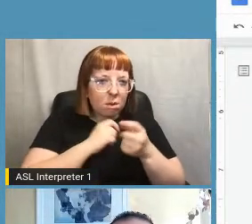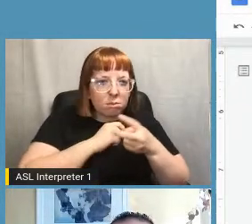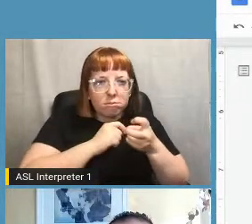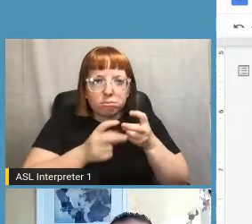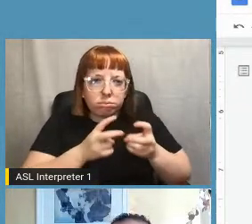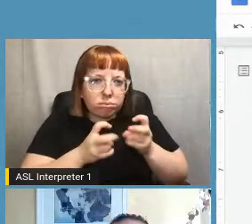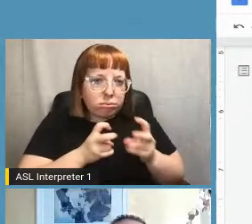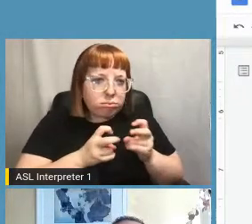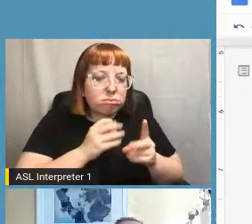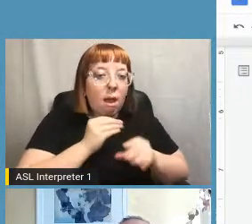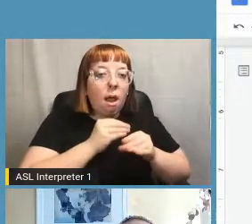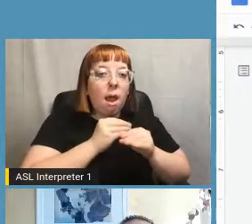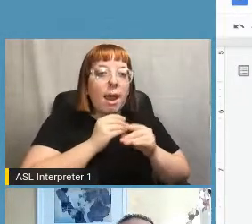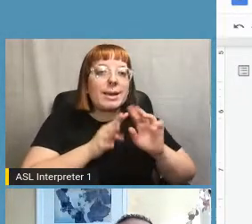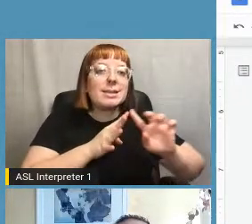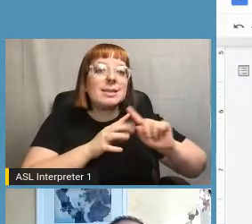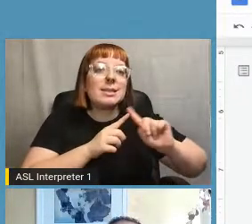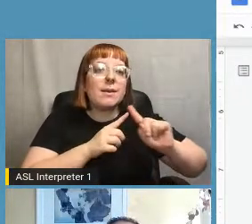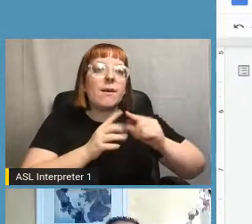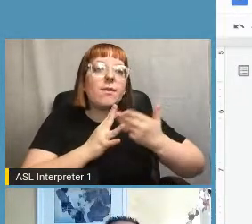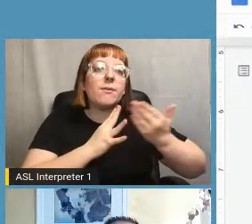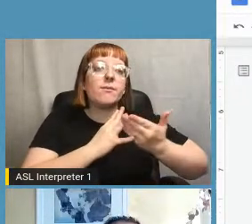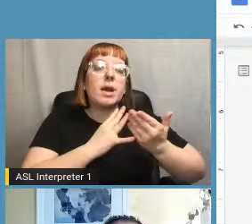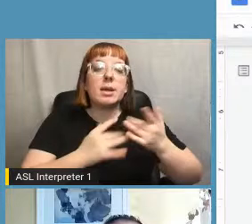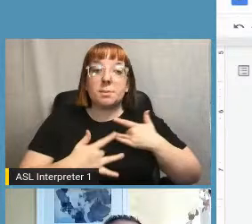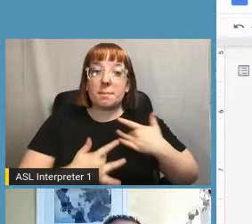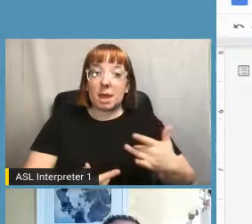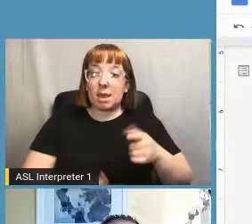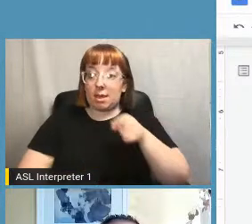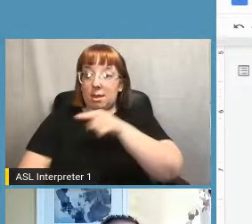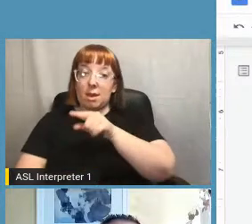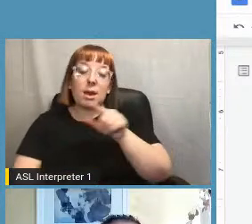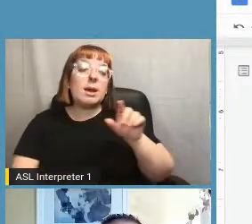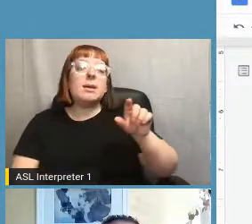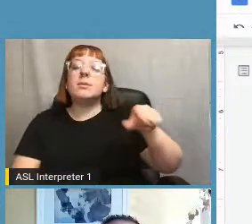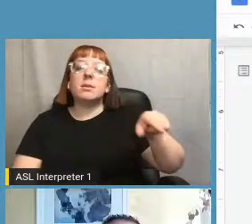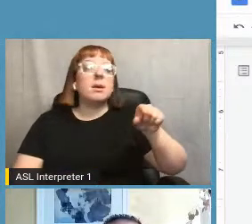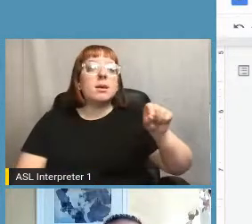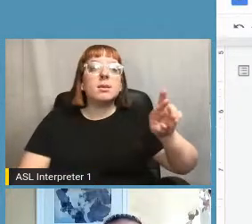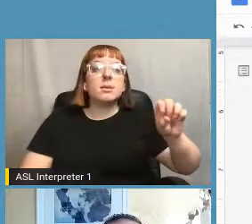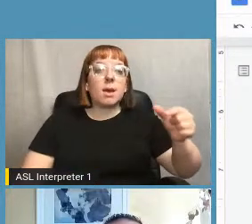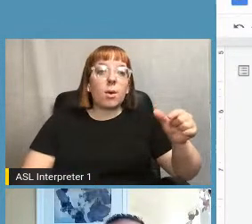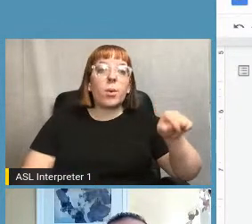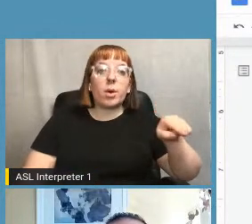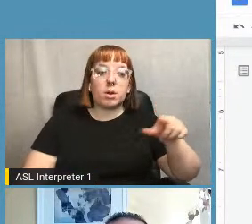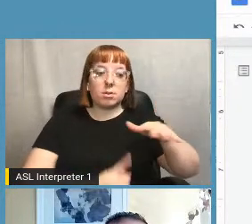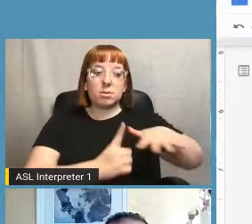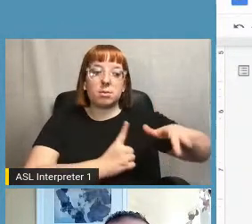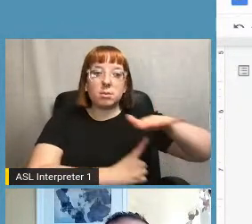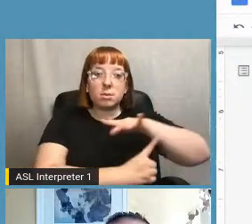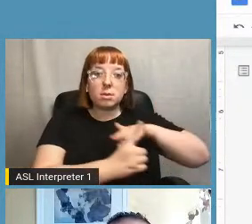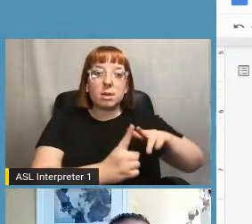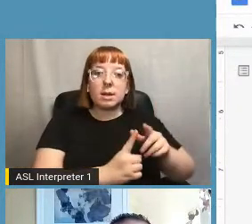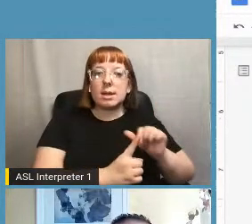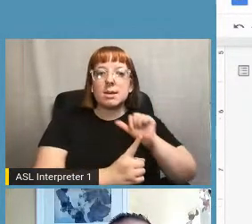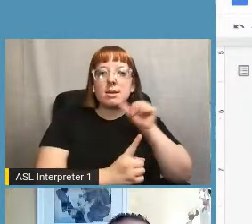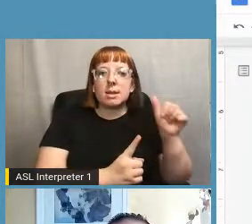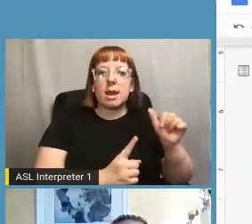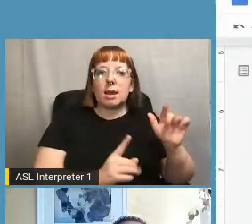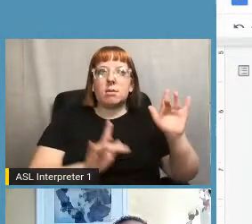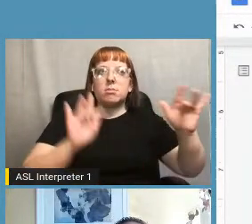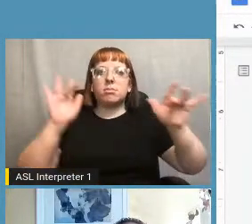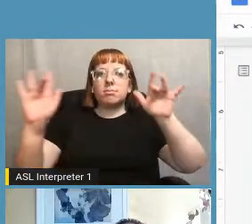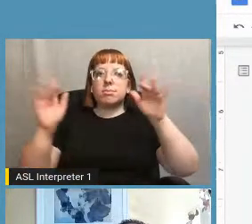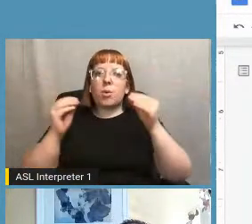the different files. Typically within a WordPress.org environment, you wouldn't really touch most of the